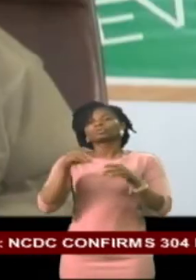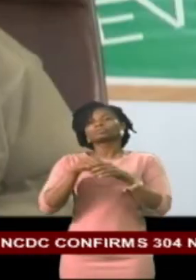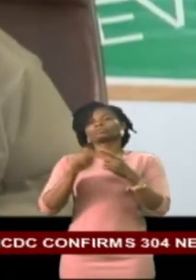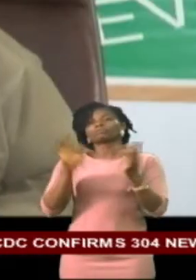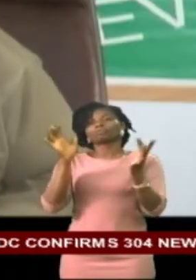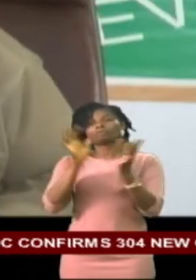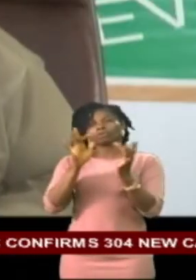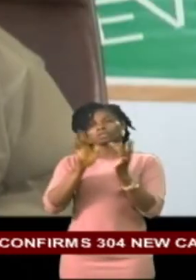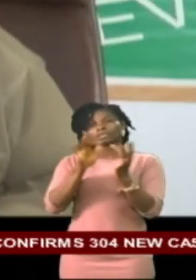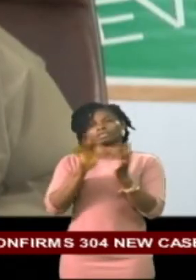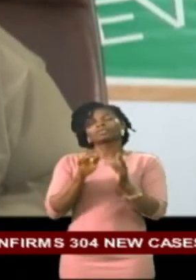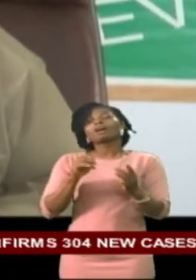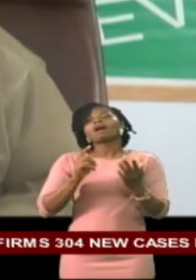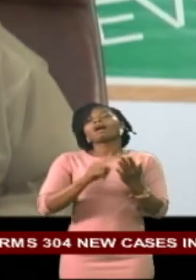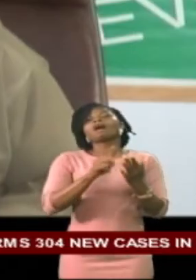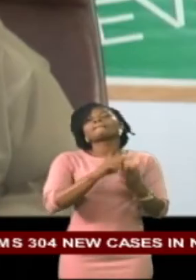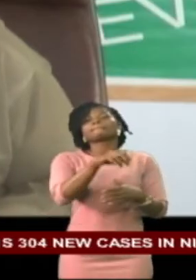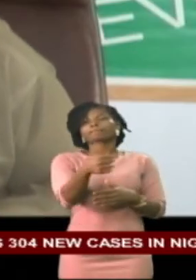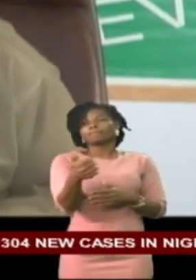consultation among members,